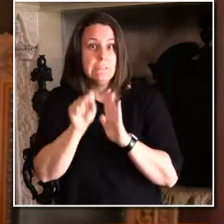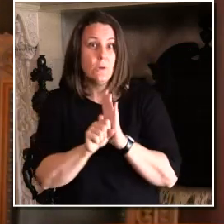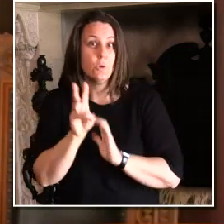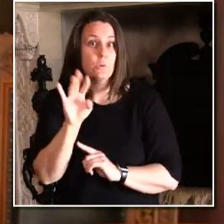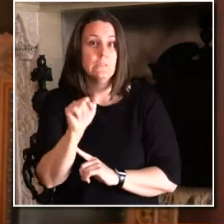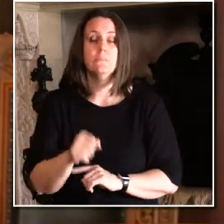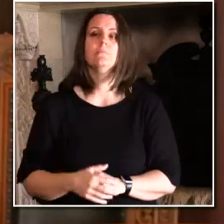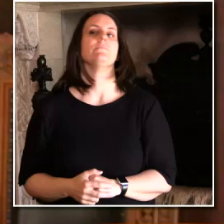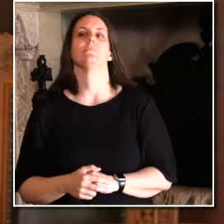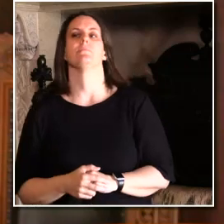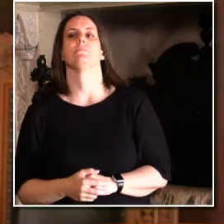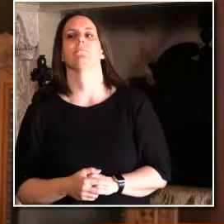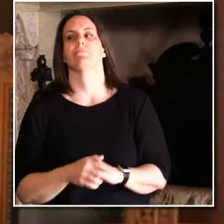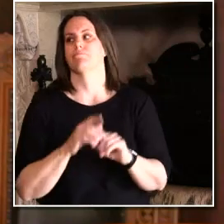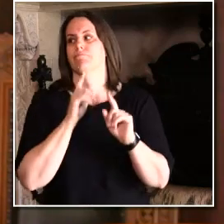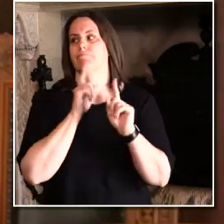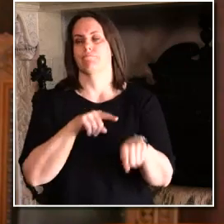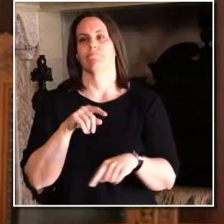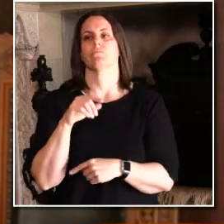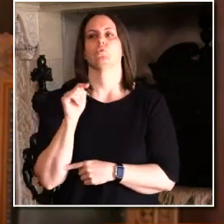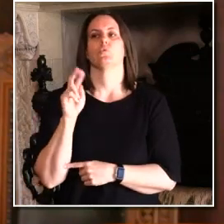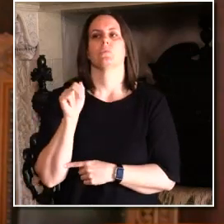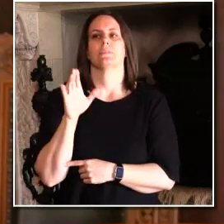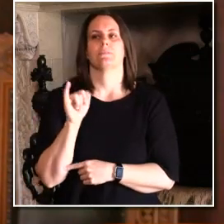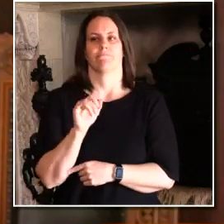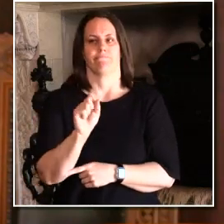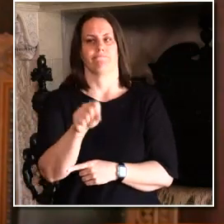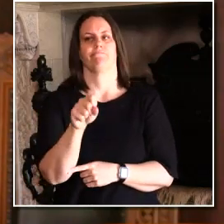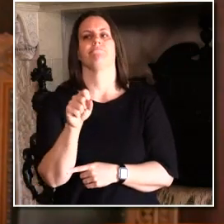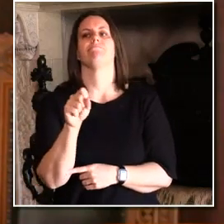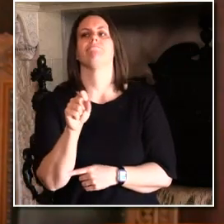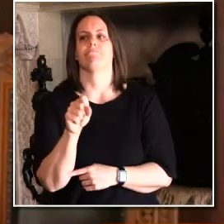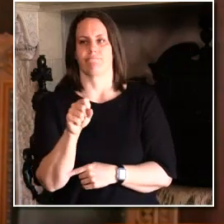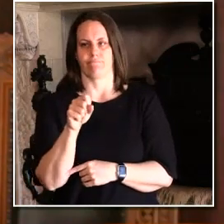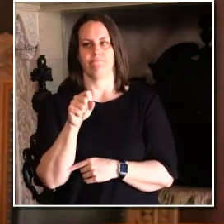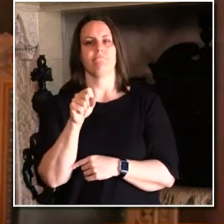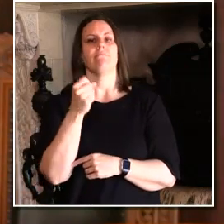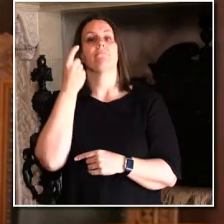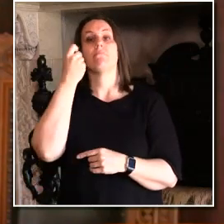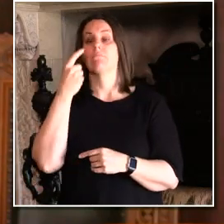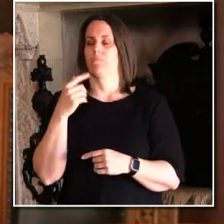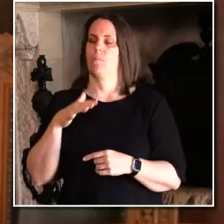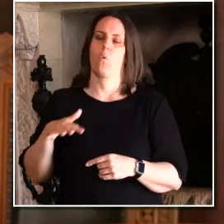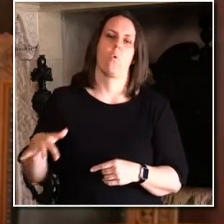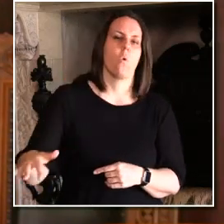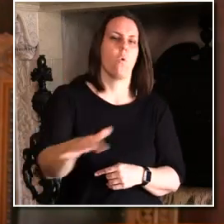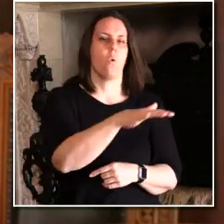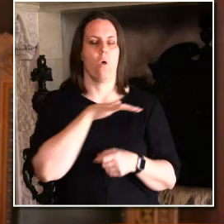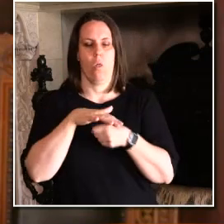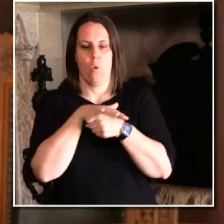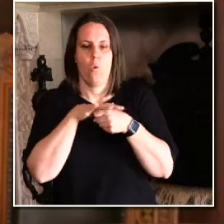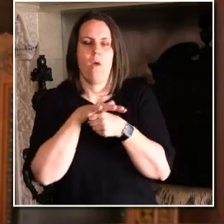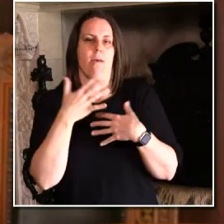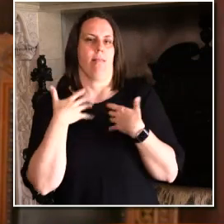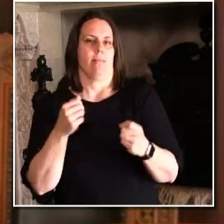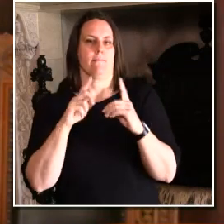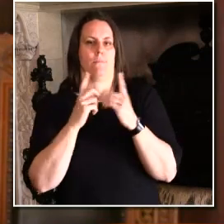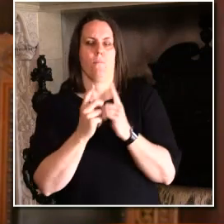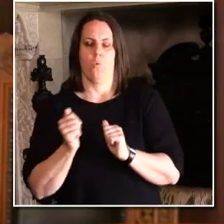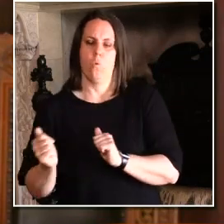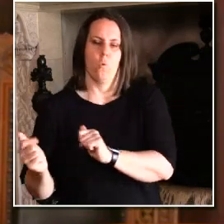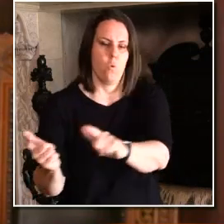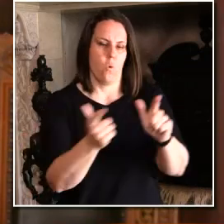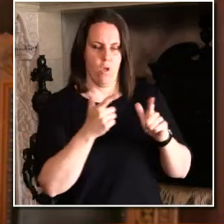to do case interviews and contact interviews with all cases of COVID-19 that are identified and then with the contacts that are